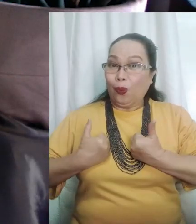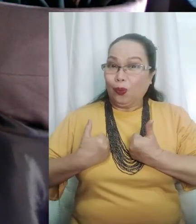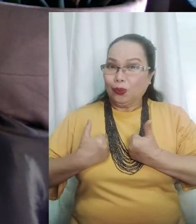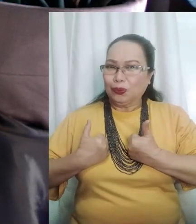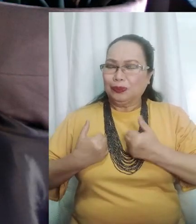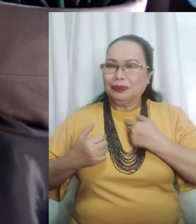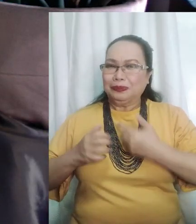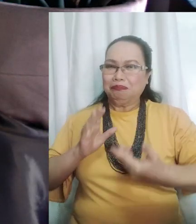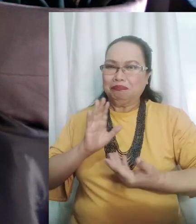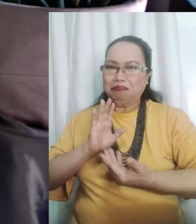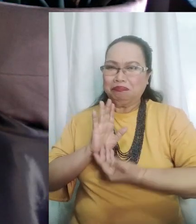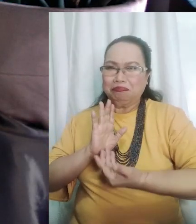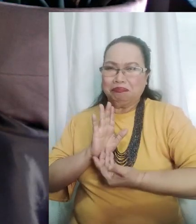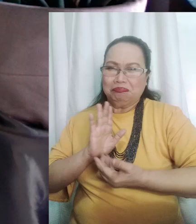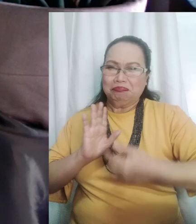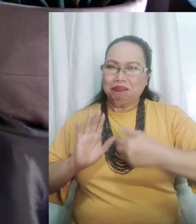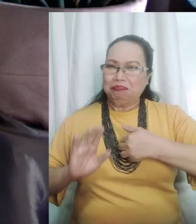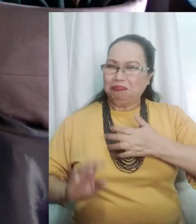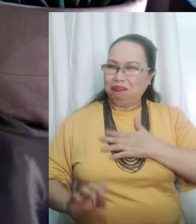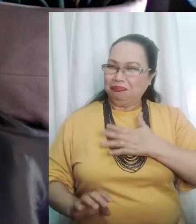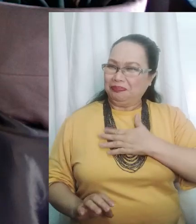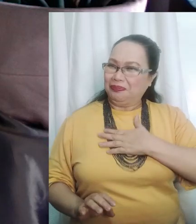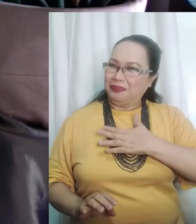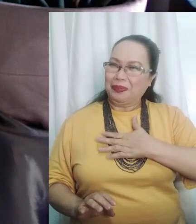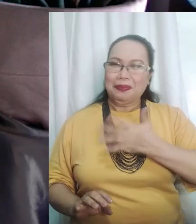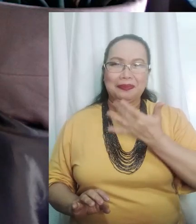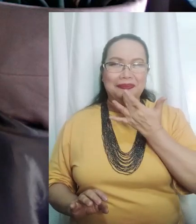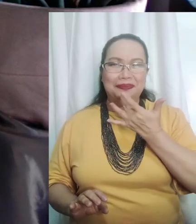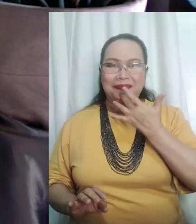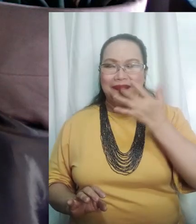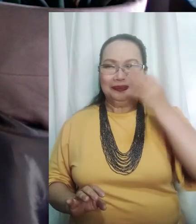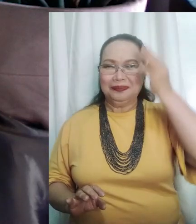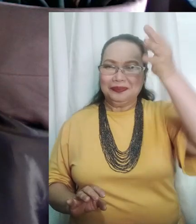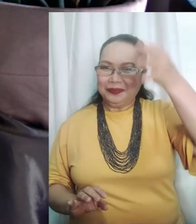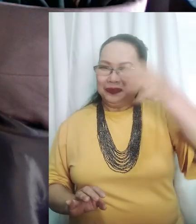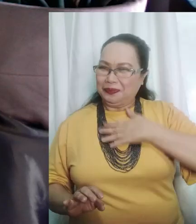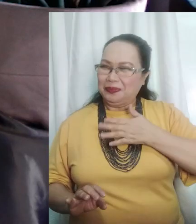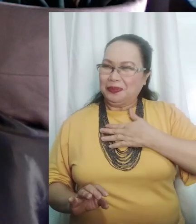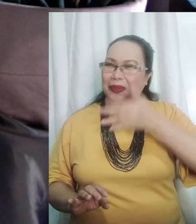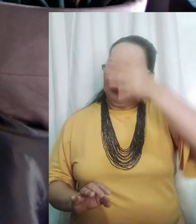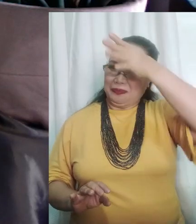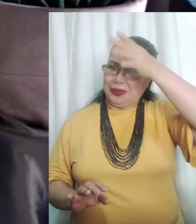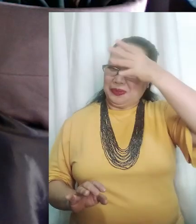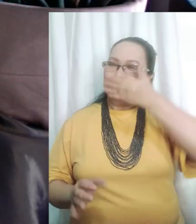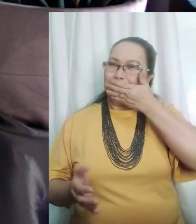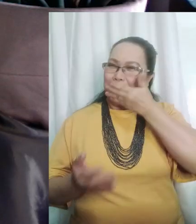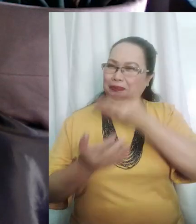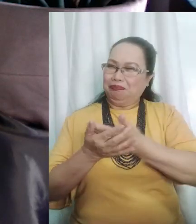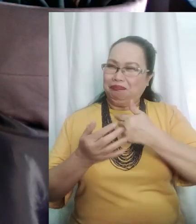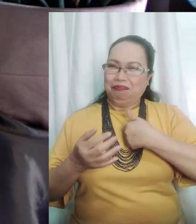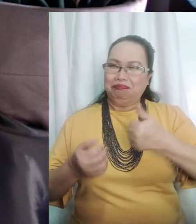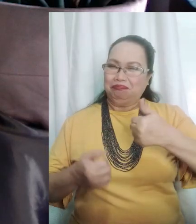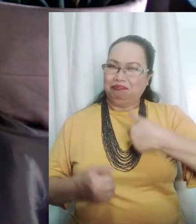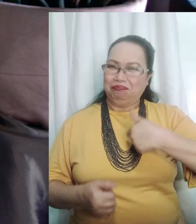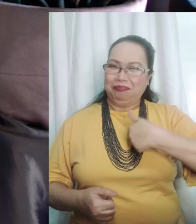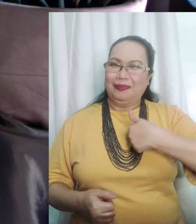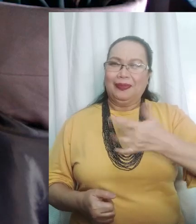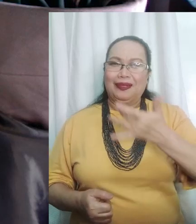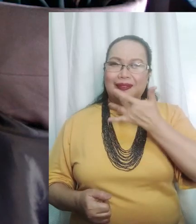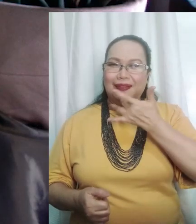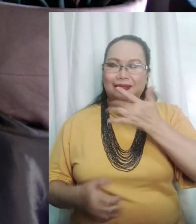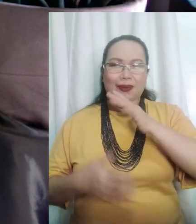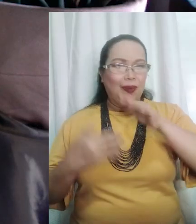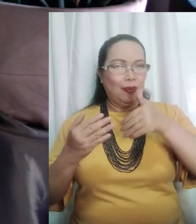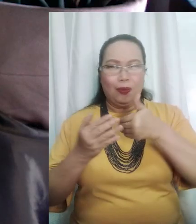supremeness, his security, of his status, of his future. All that was gone.